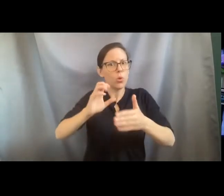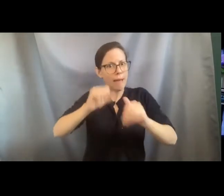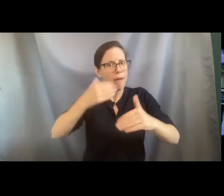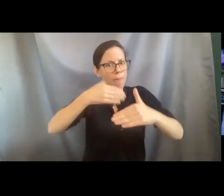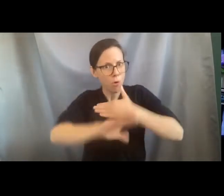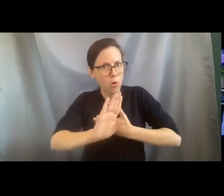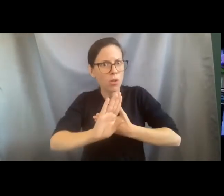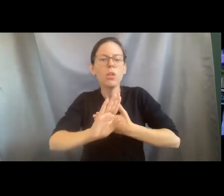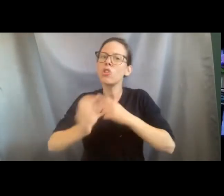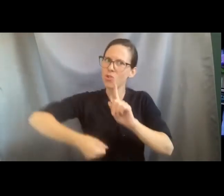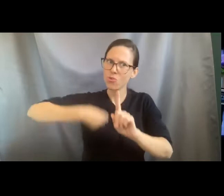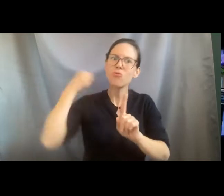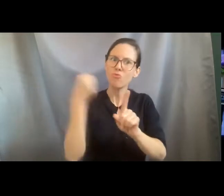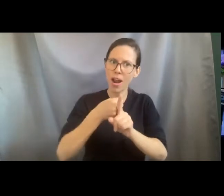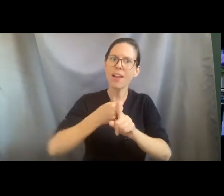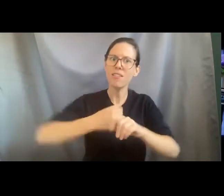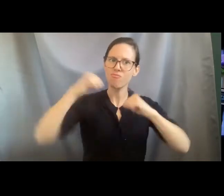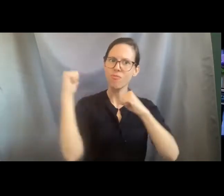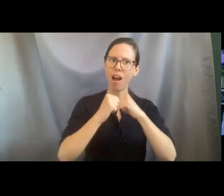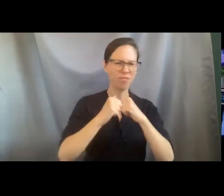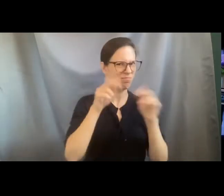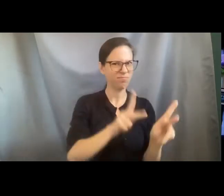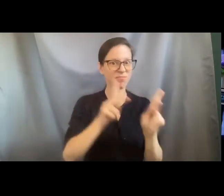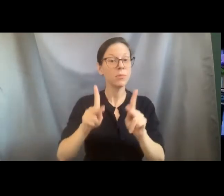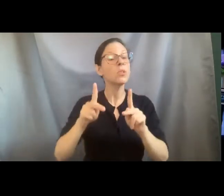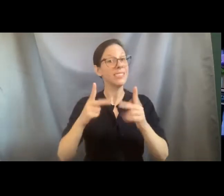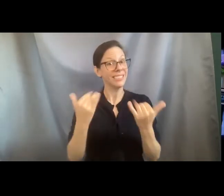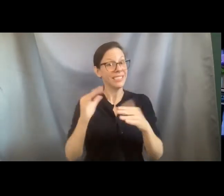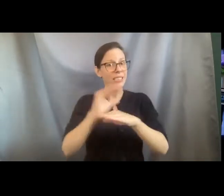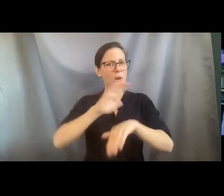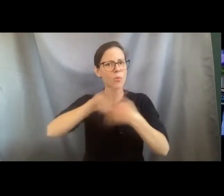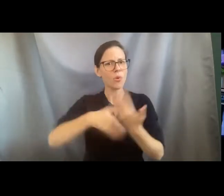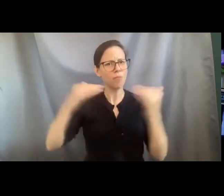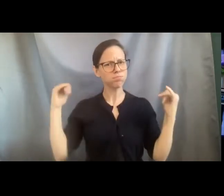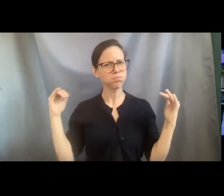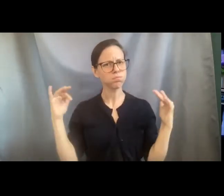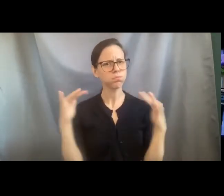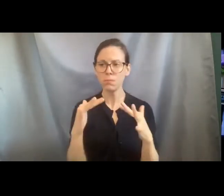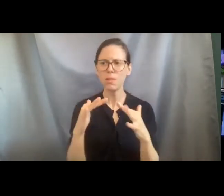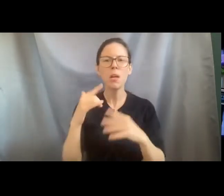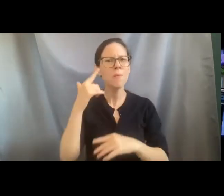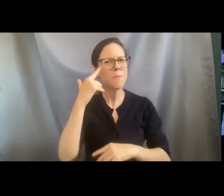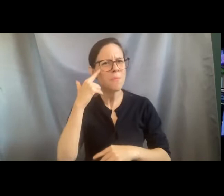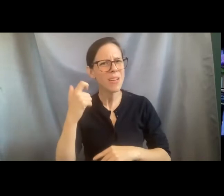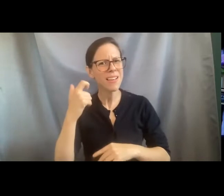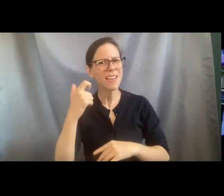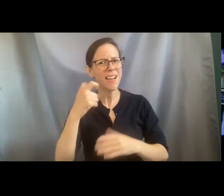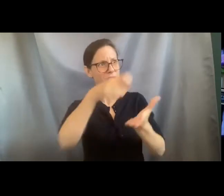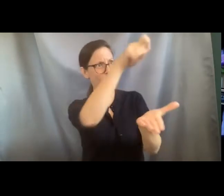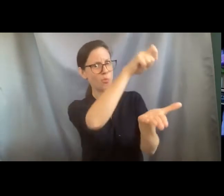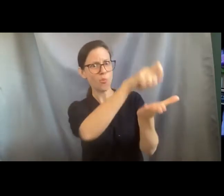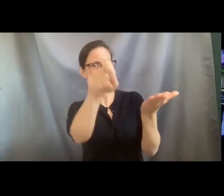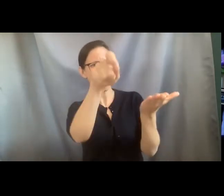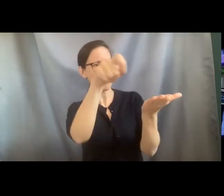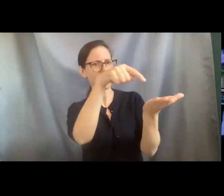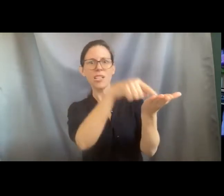rock. We are virtually gathered tonight because we have been struck by the penned words of a